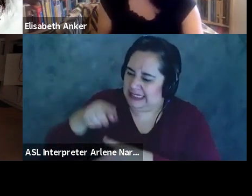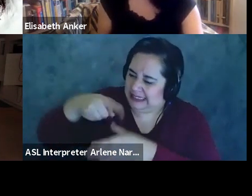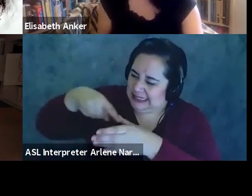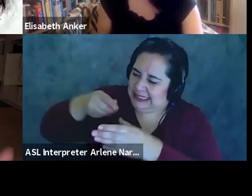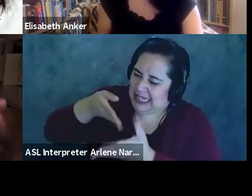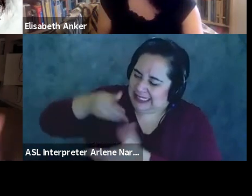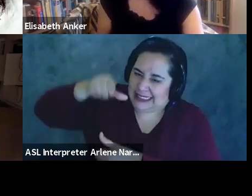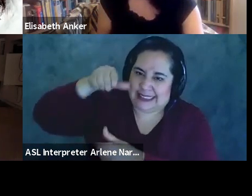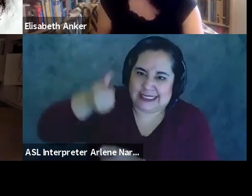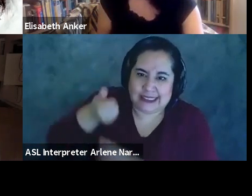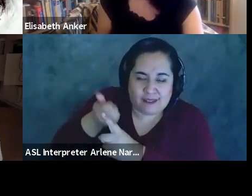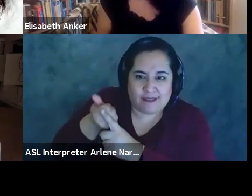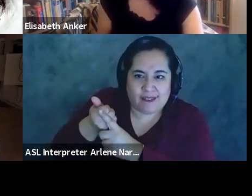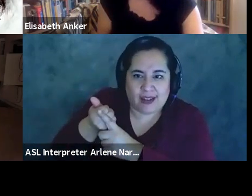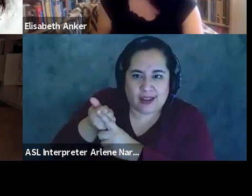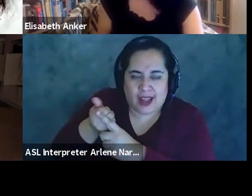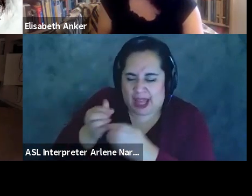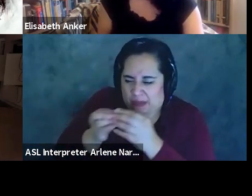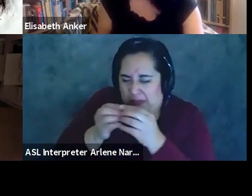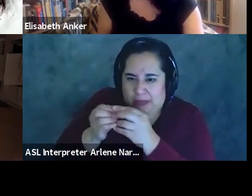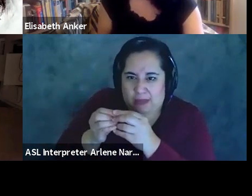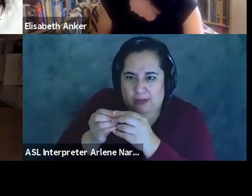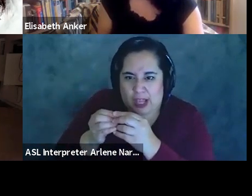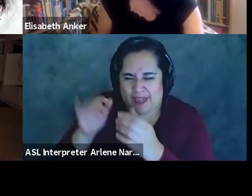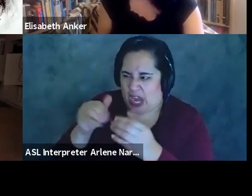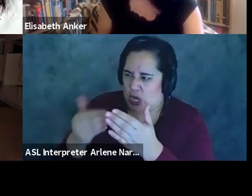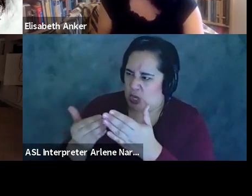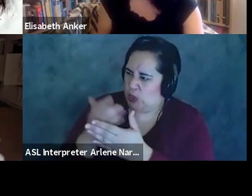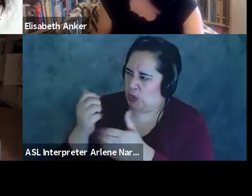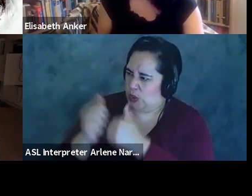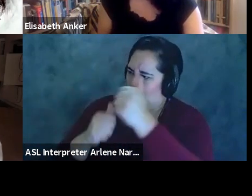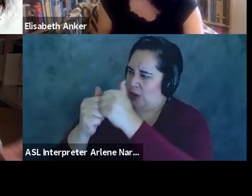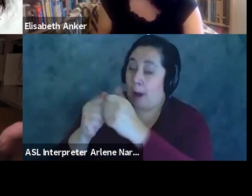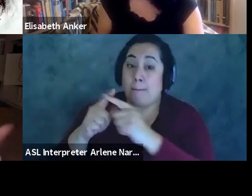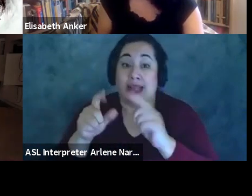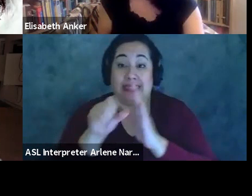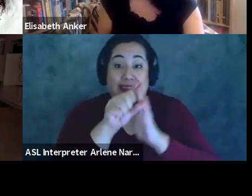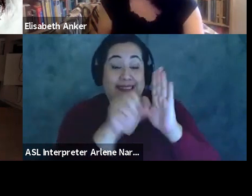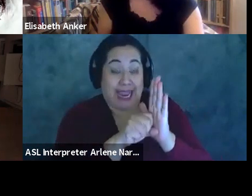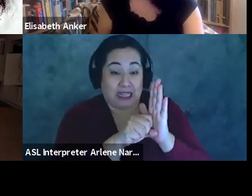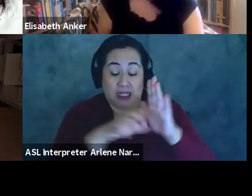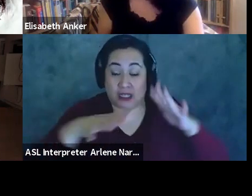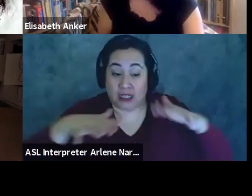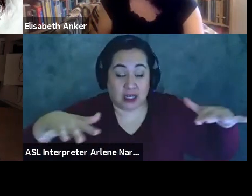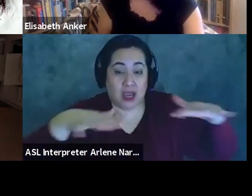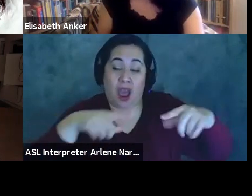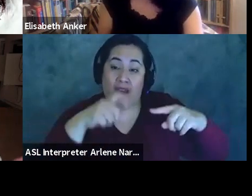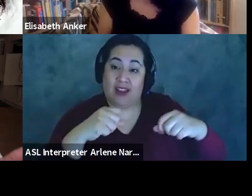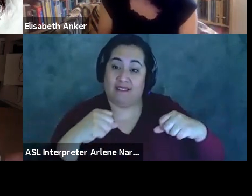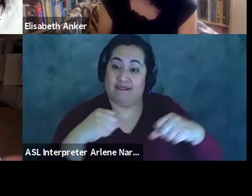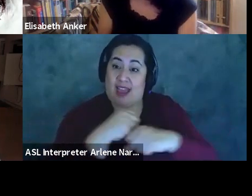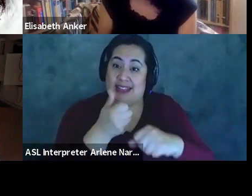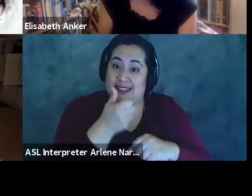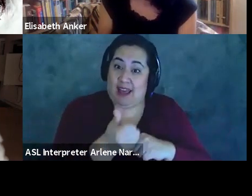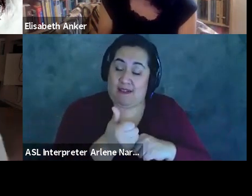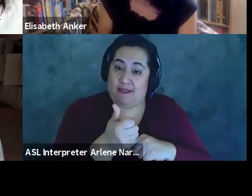mean that under neoliberal stricture, the role of the state is to fight itself